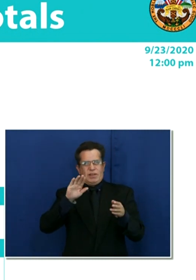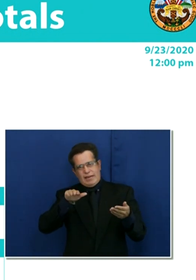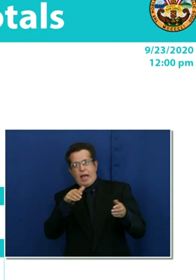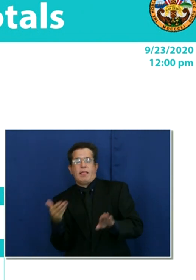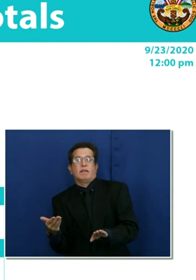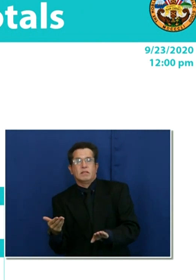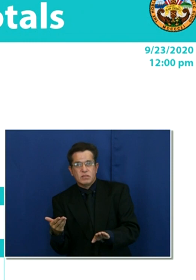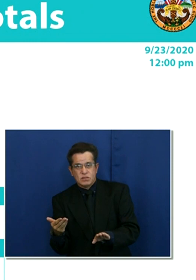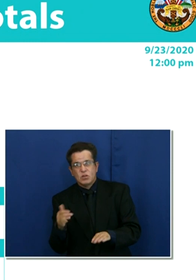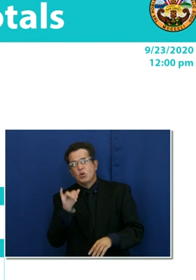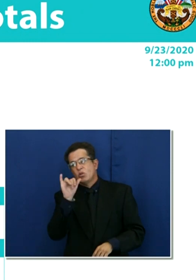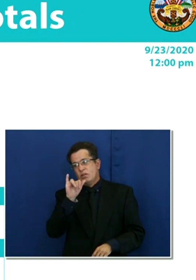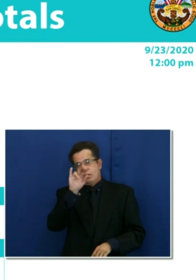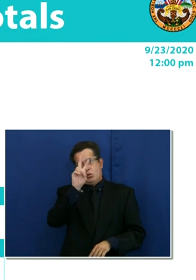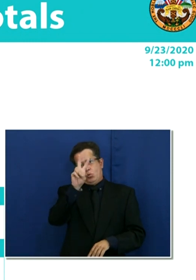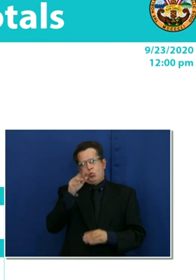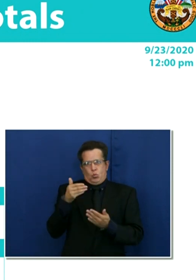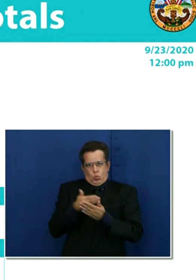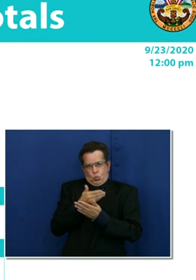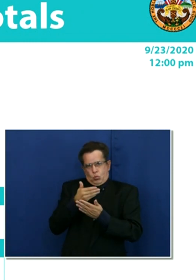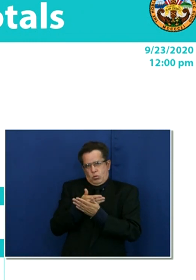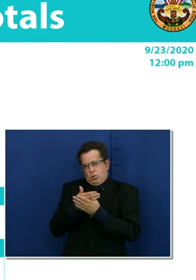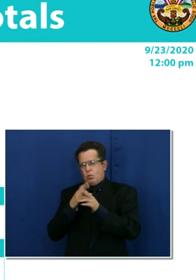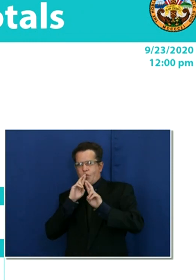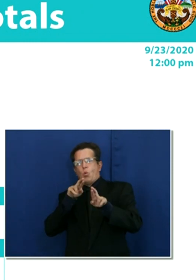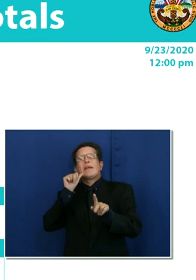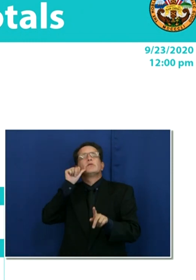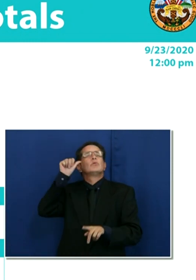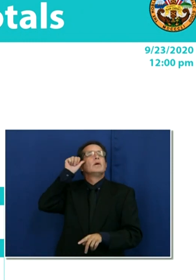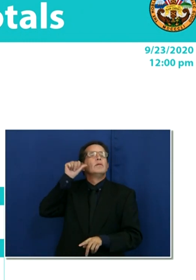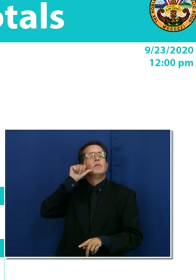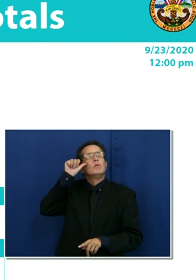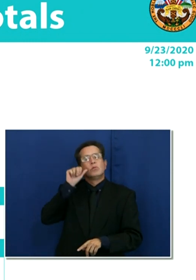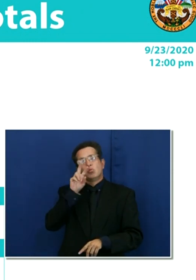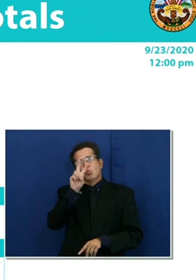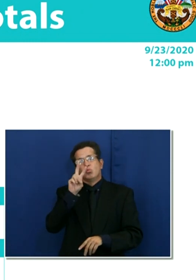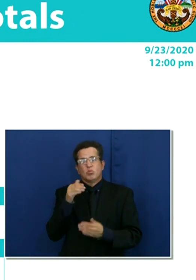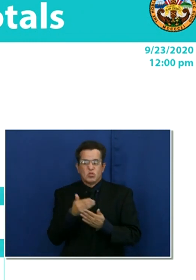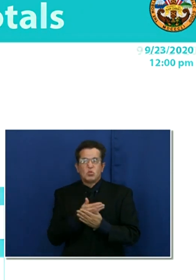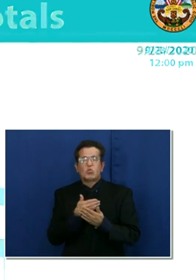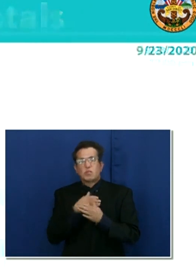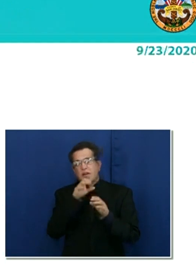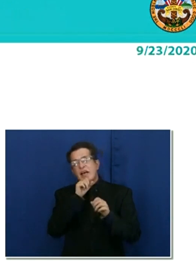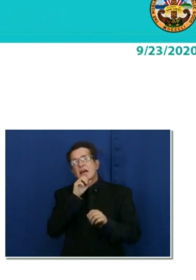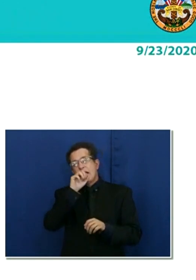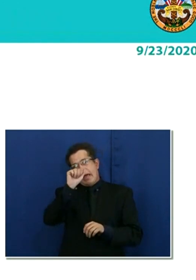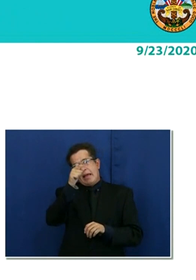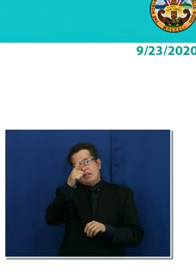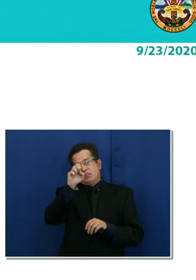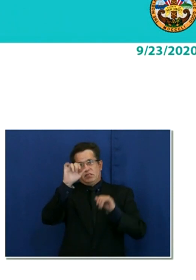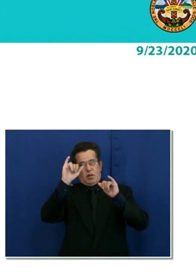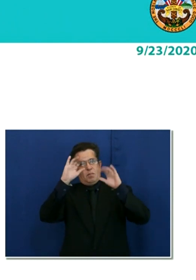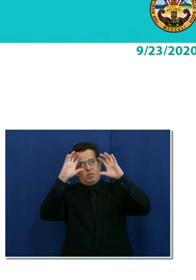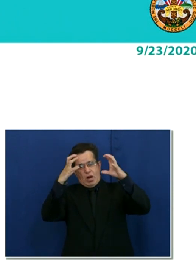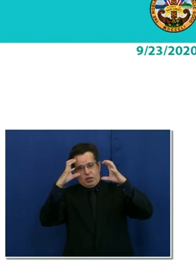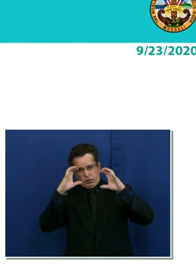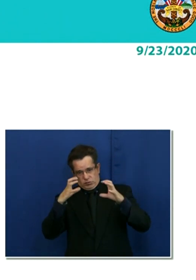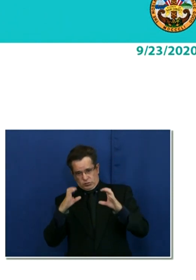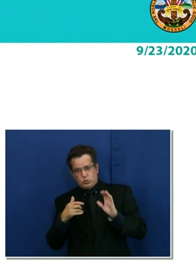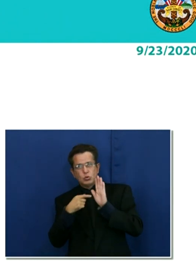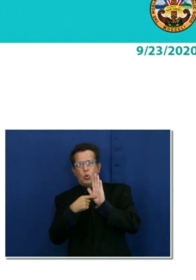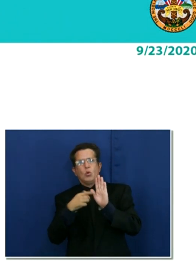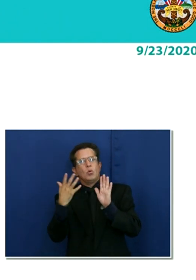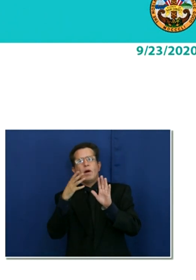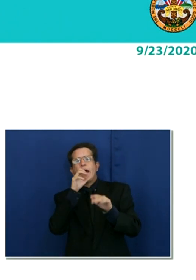which is 2 new deaths reported since yesterday. The age range for San Diego's